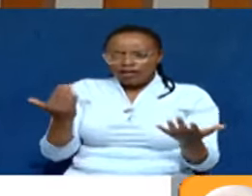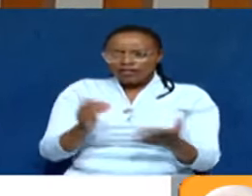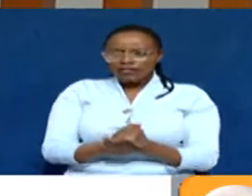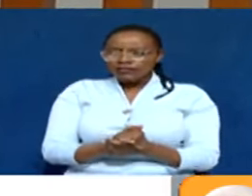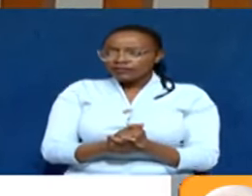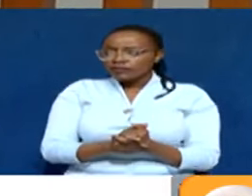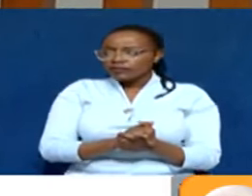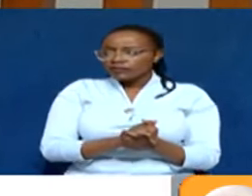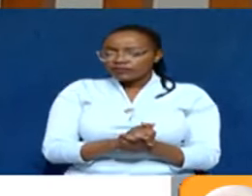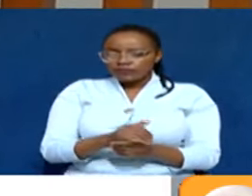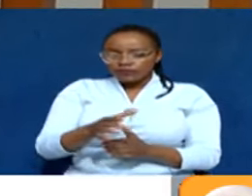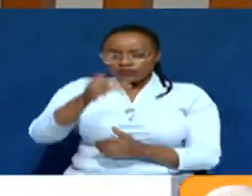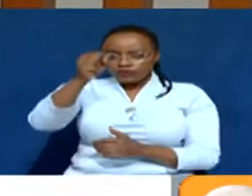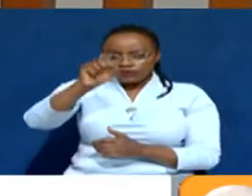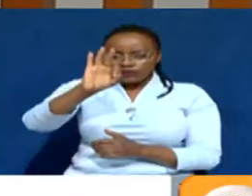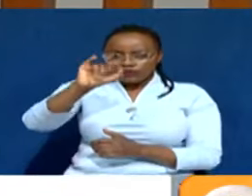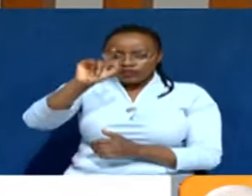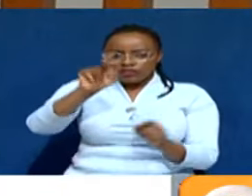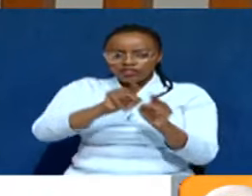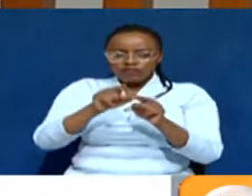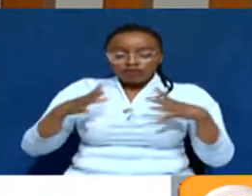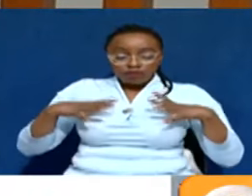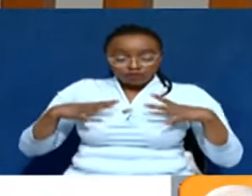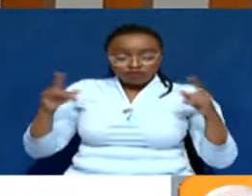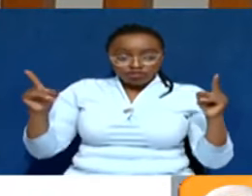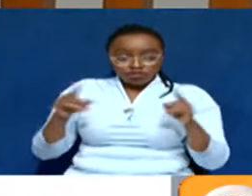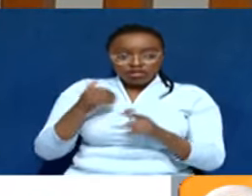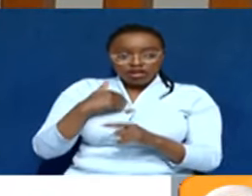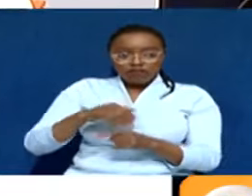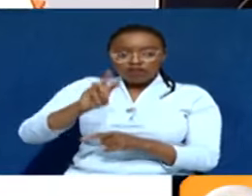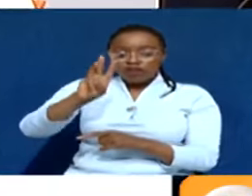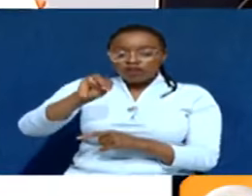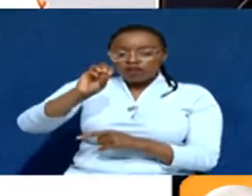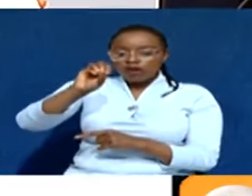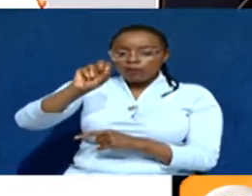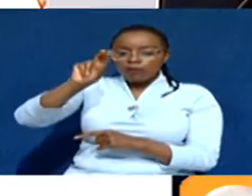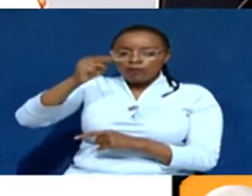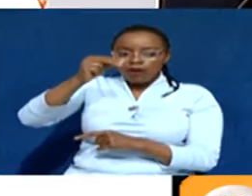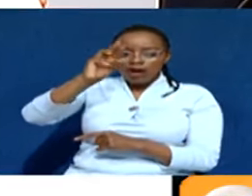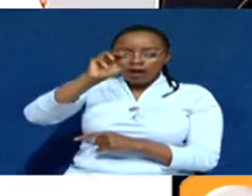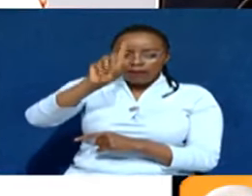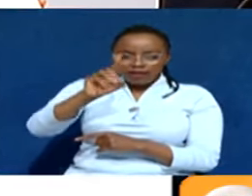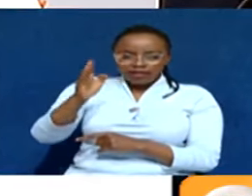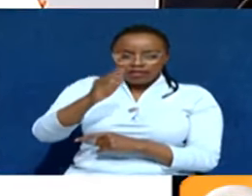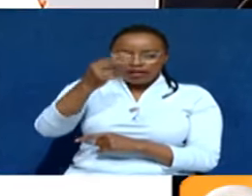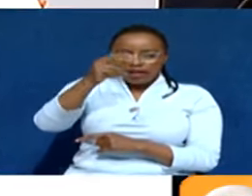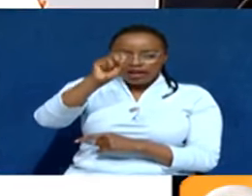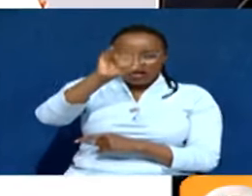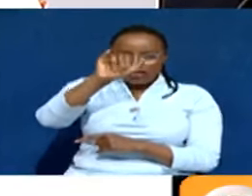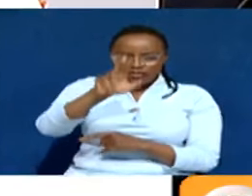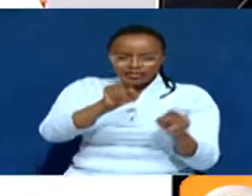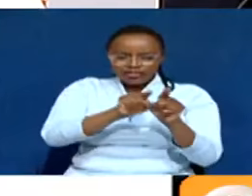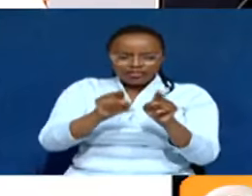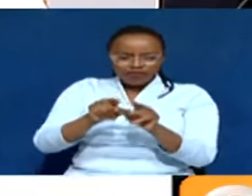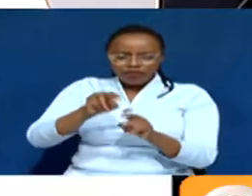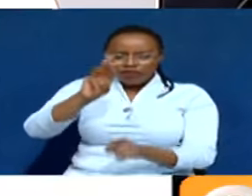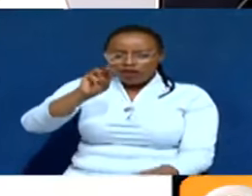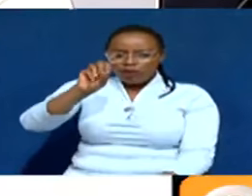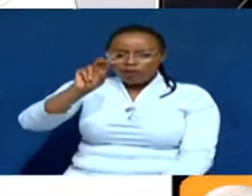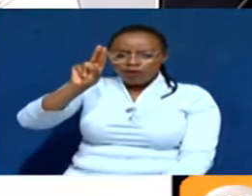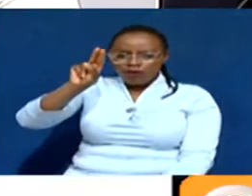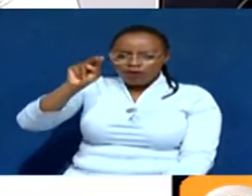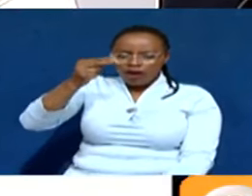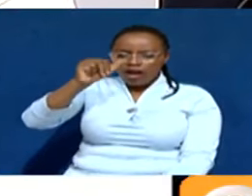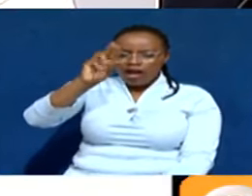what? Hold on, Faith. I'm going to take a quick break. Before I do that, Mohamed Hersey, you heard the name? Very famous Mohamed guy, banker. Hersey. Mohamed Hersey. Uh-huh.